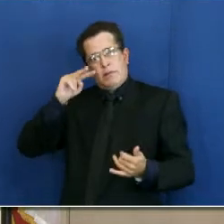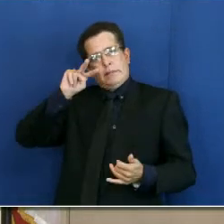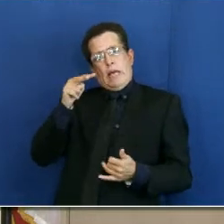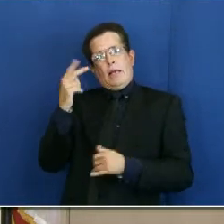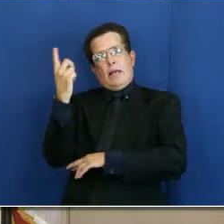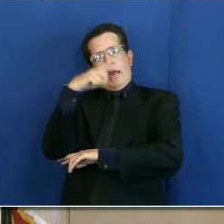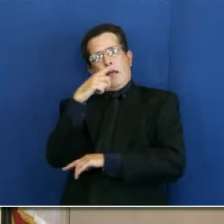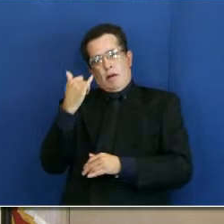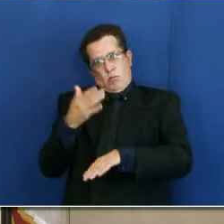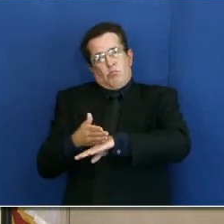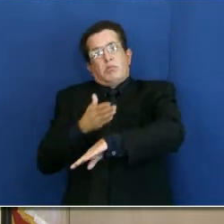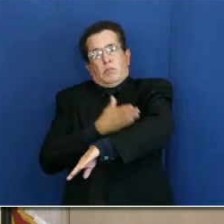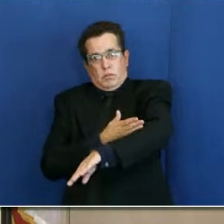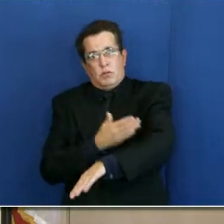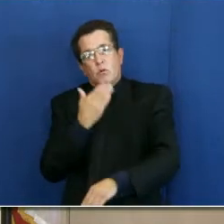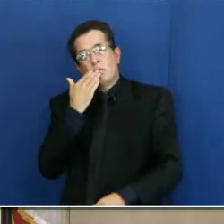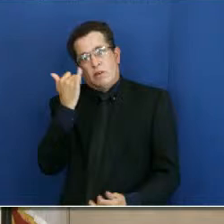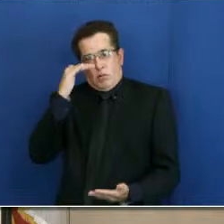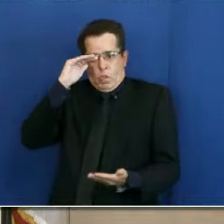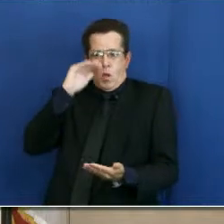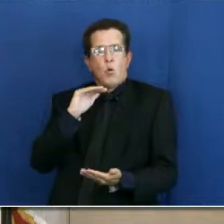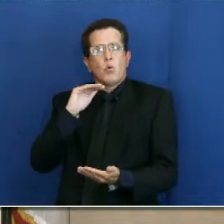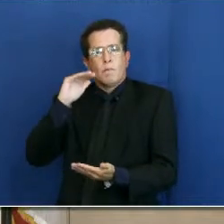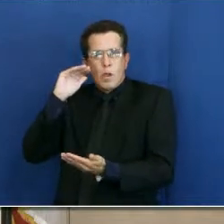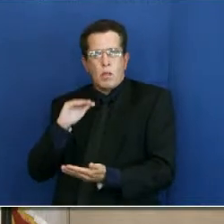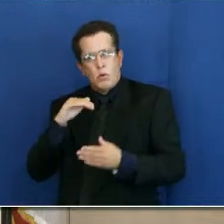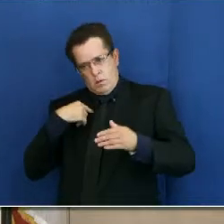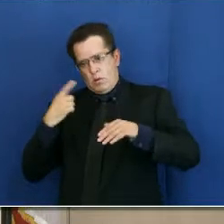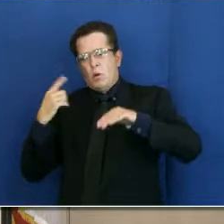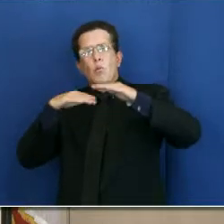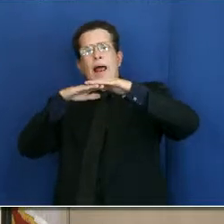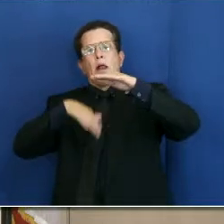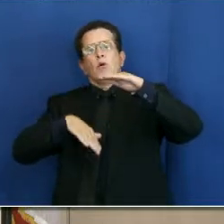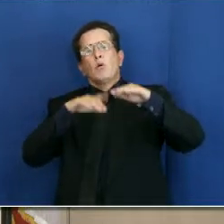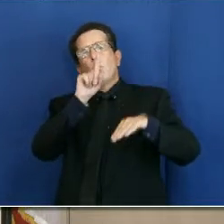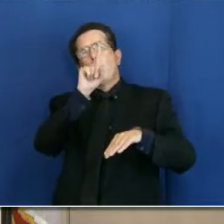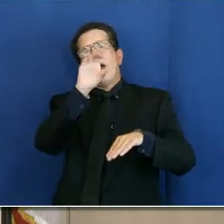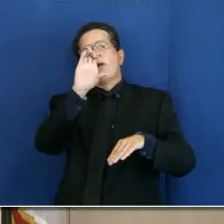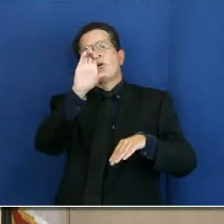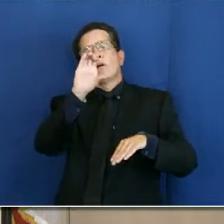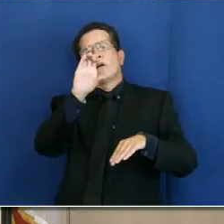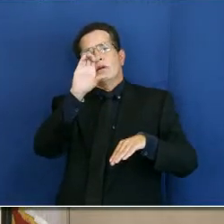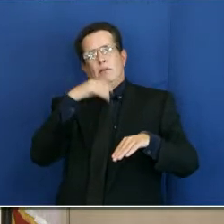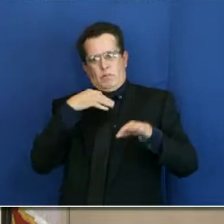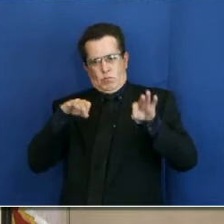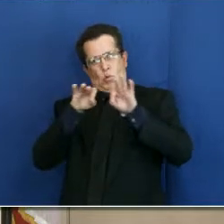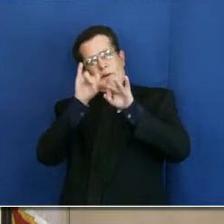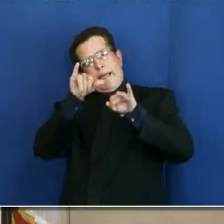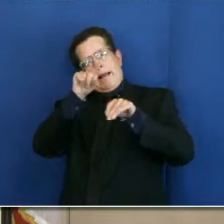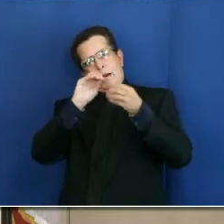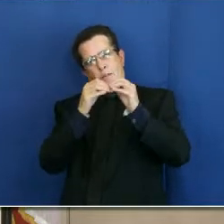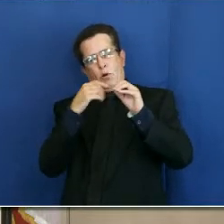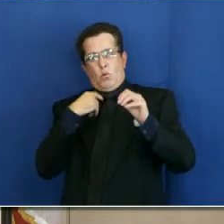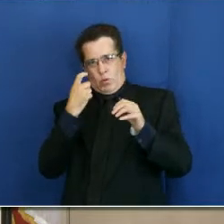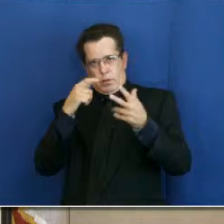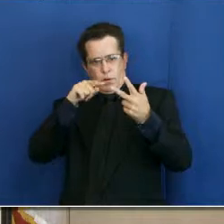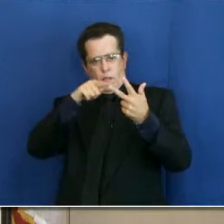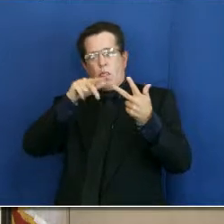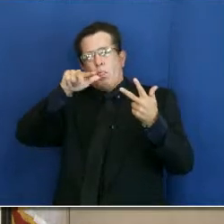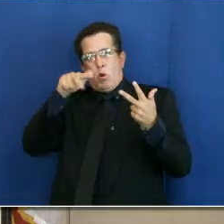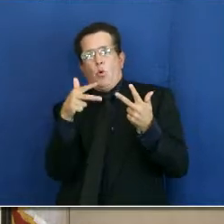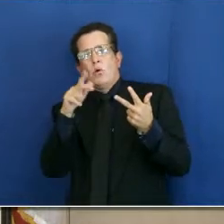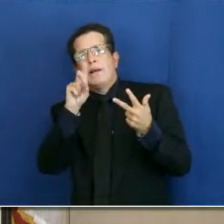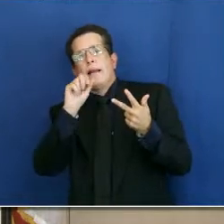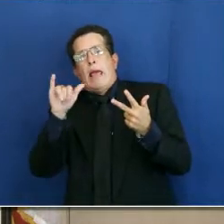day of having a case count below the 100 per 100,000 per state guidance. We need a third consecutive day, which